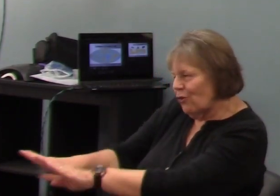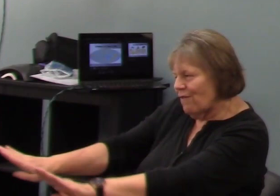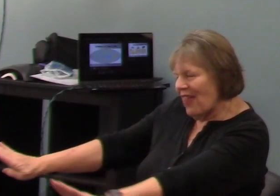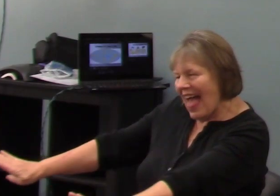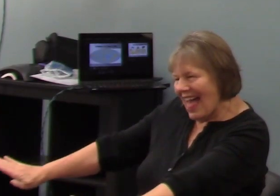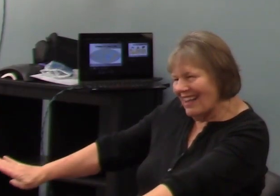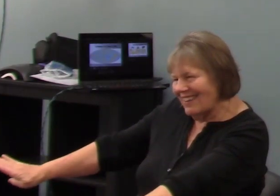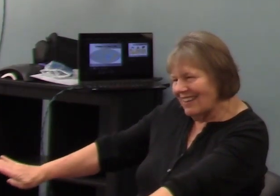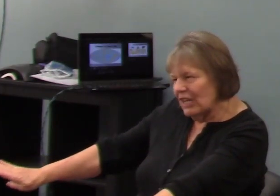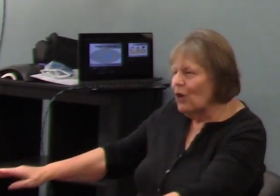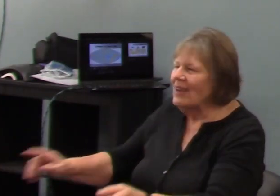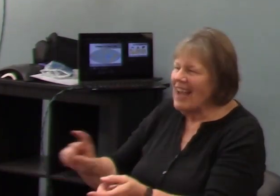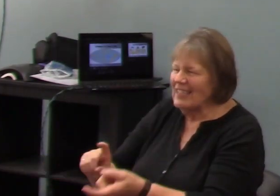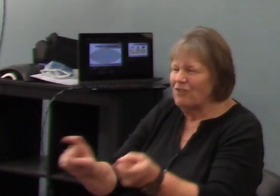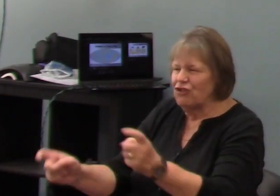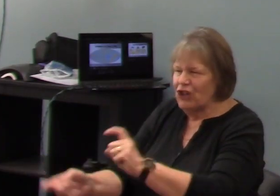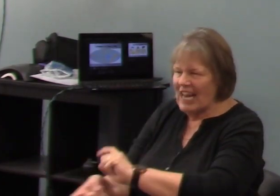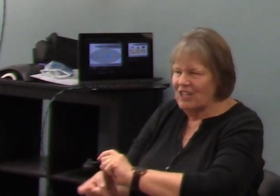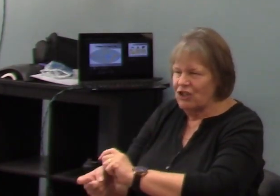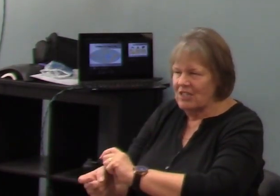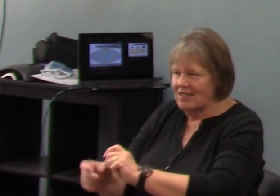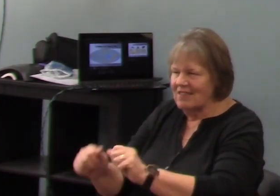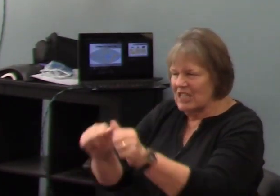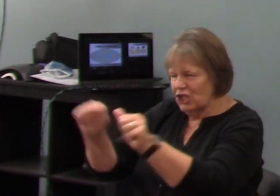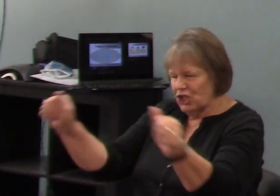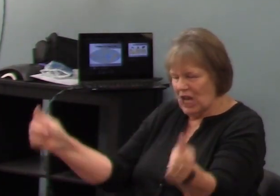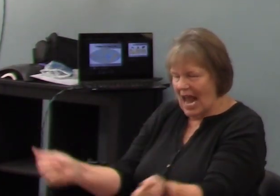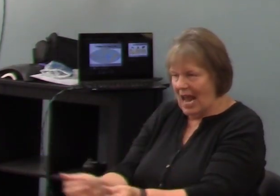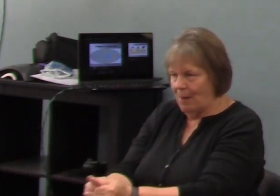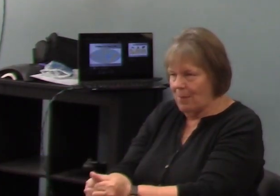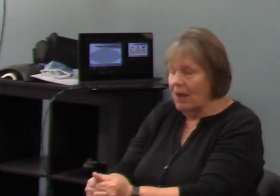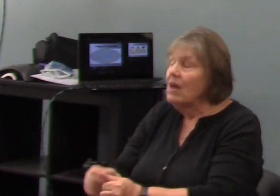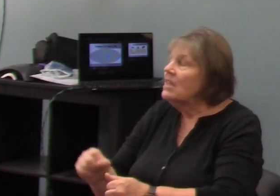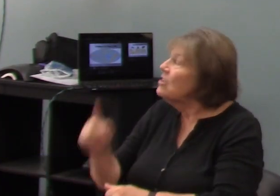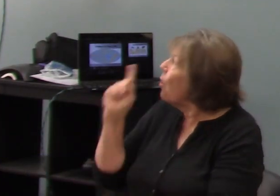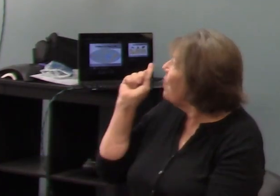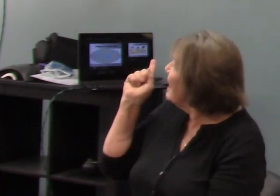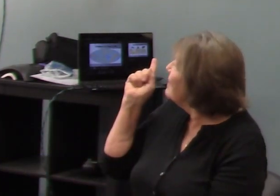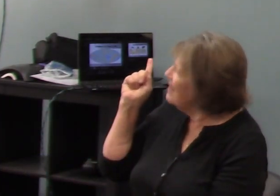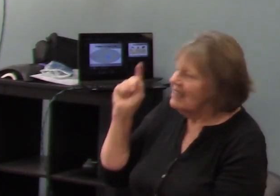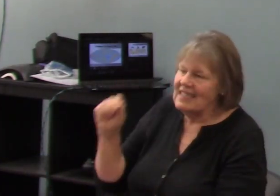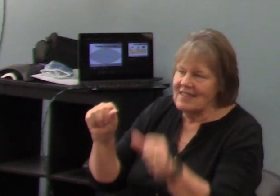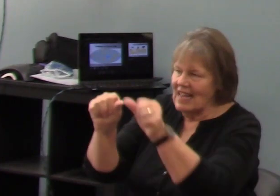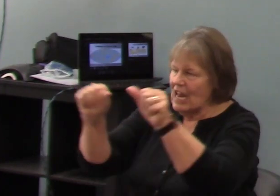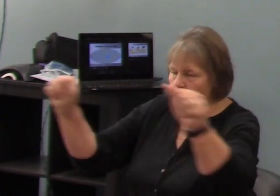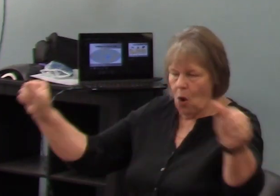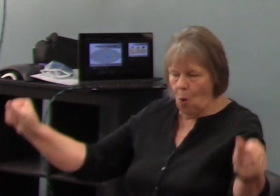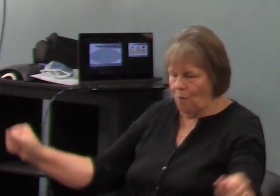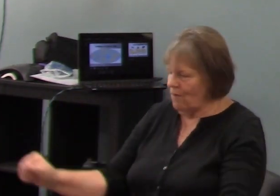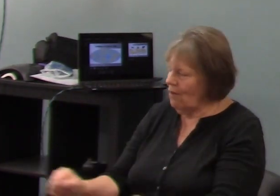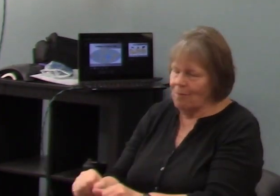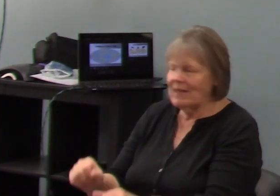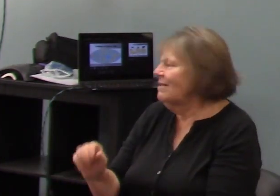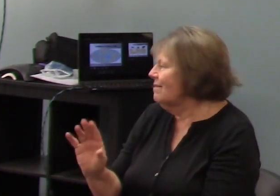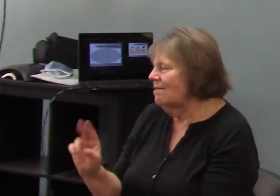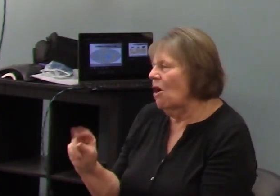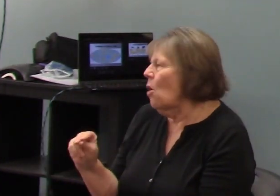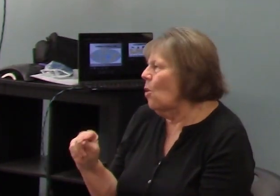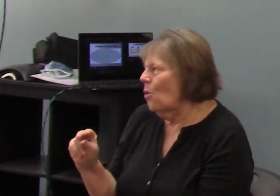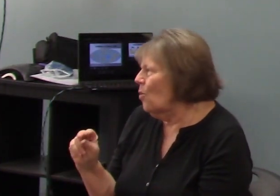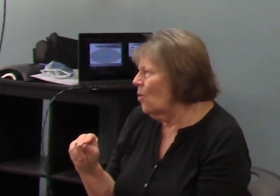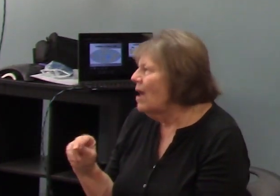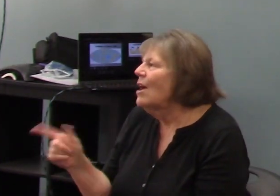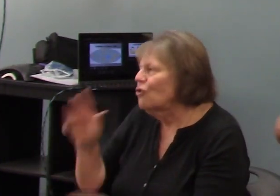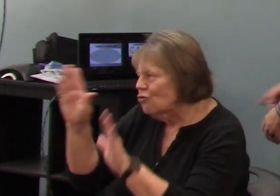all directions, and they're trying to map it on a two-dimensional space. So we put it in an oval, but it's not at all what we see. Great